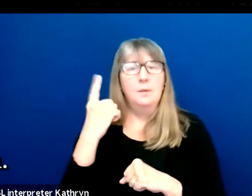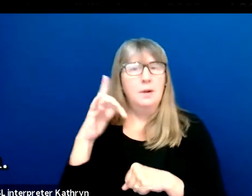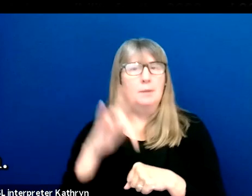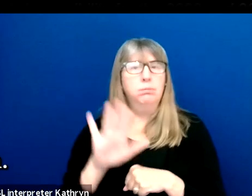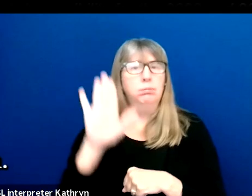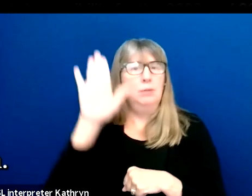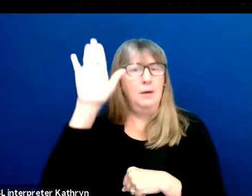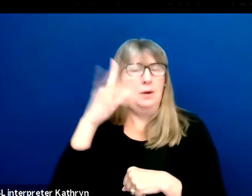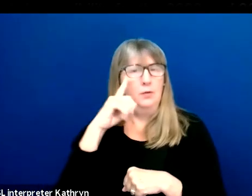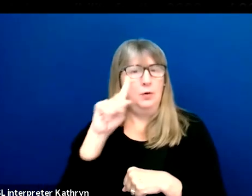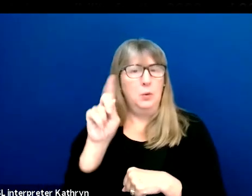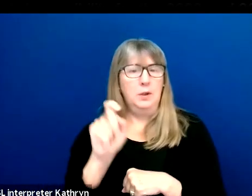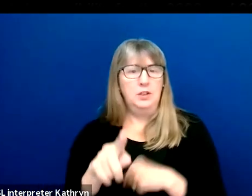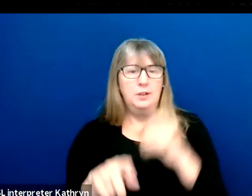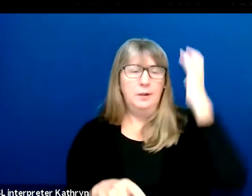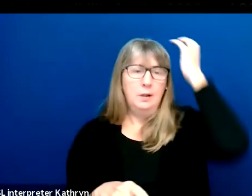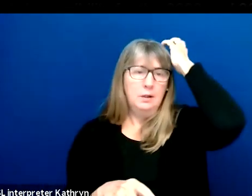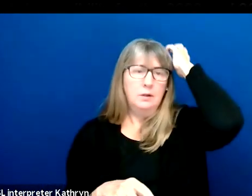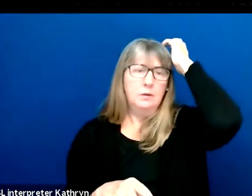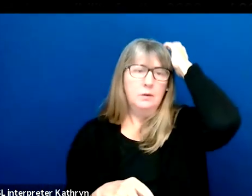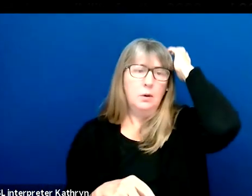a question.